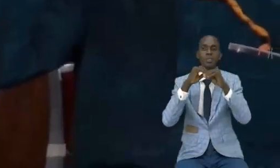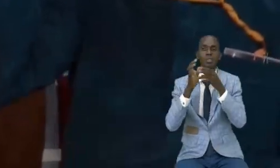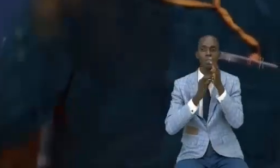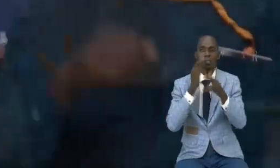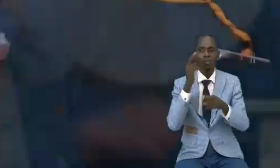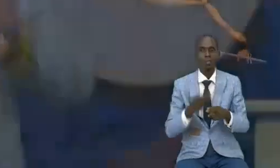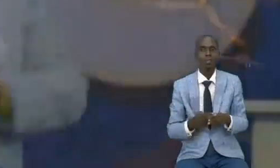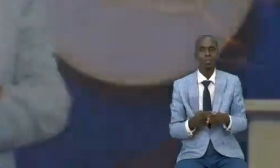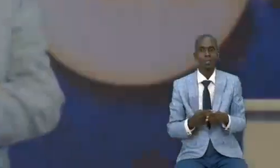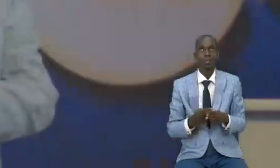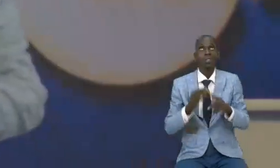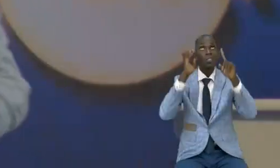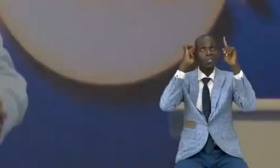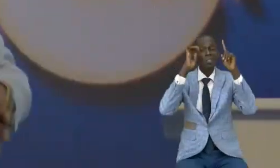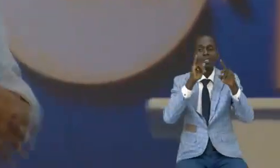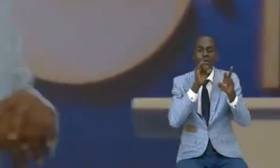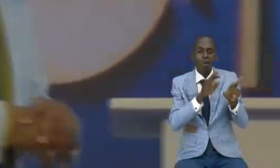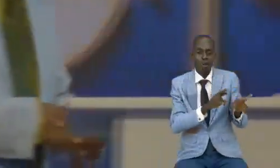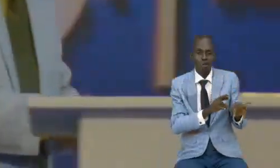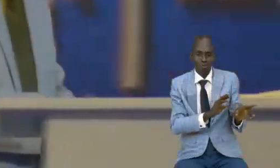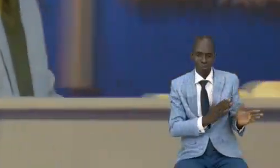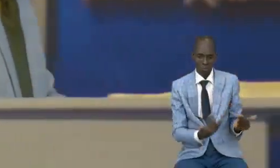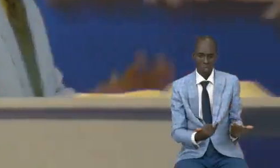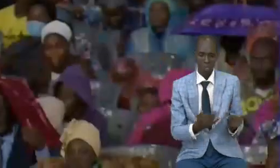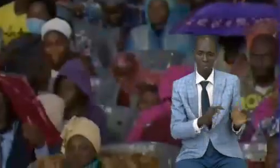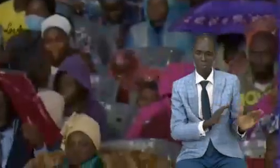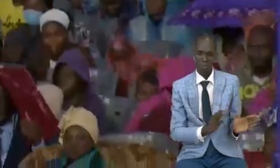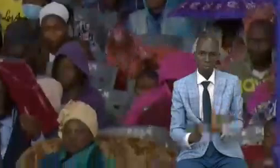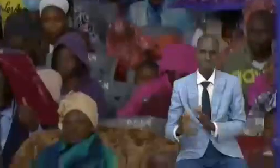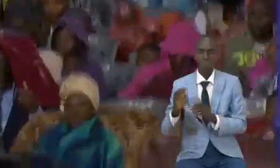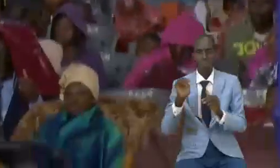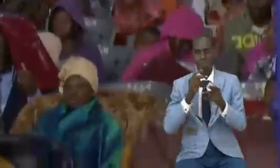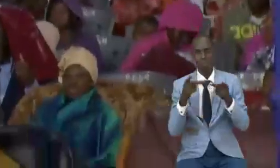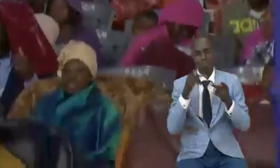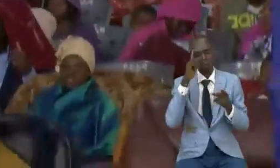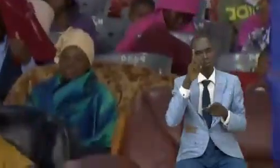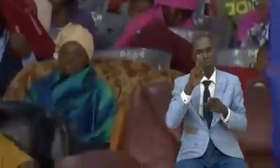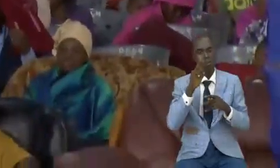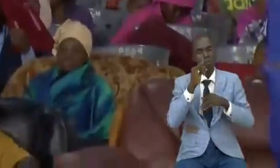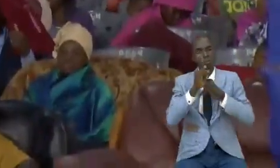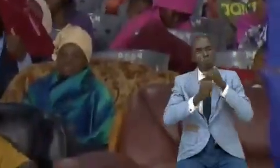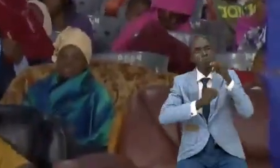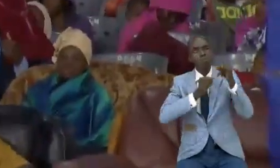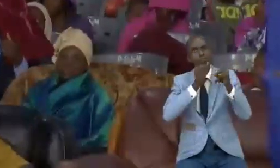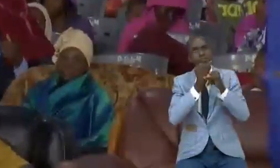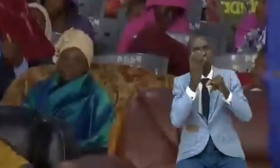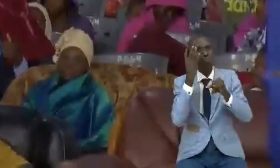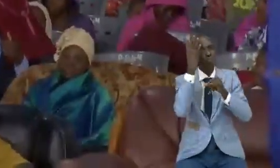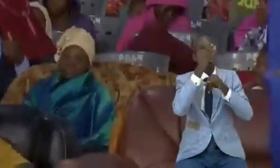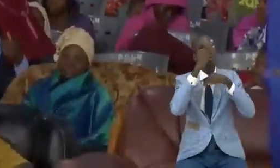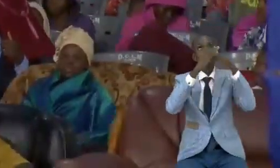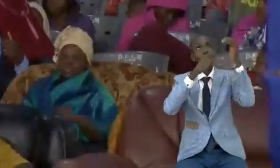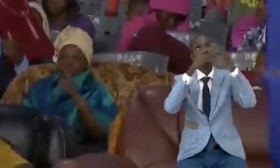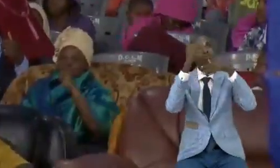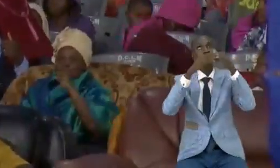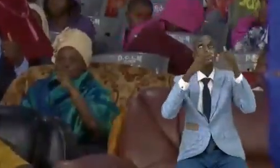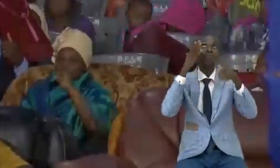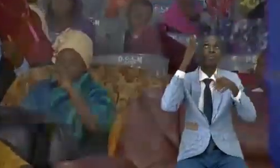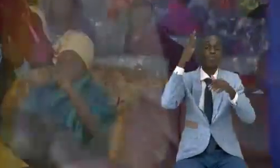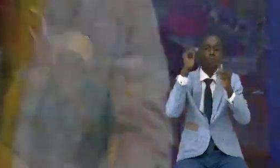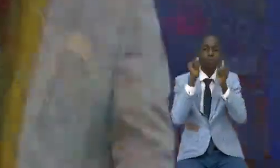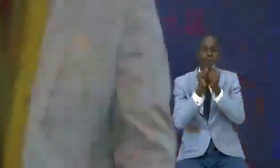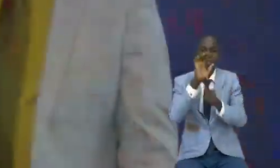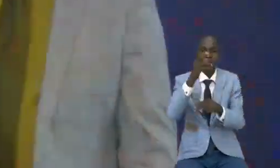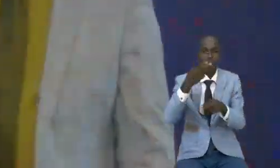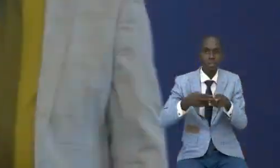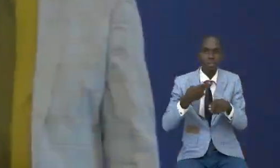He's already preparing a place for you, a mansion with your name on